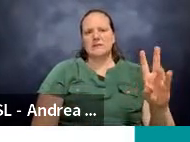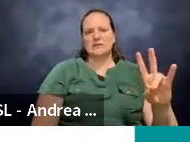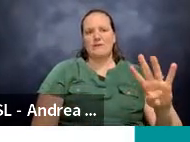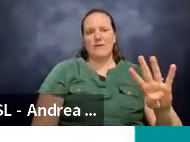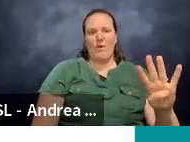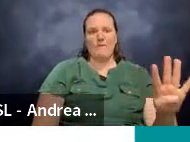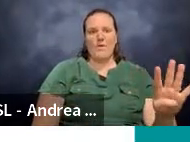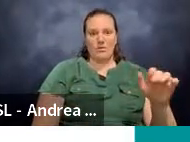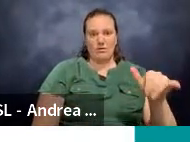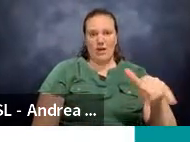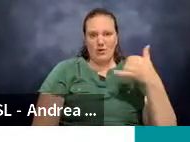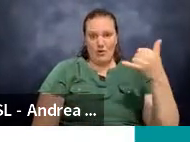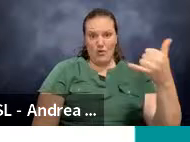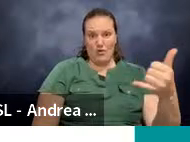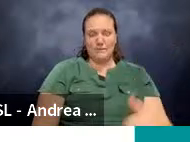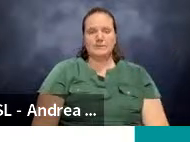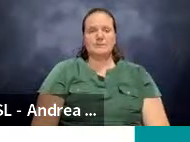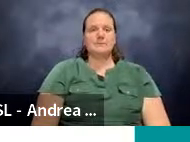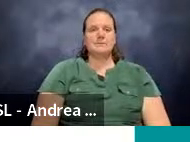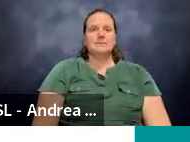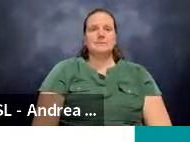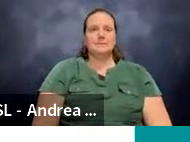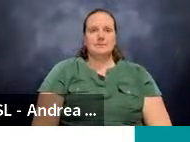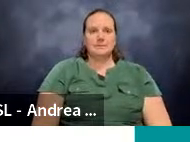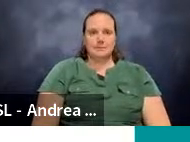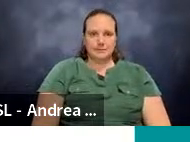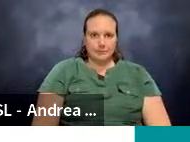360-329-6744. Next slide, please.